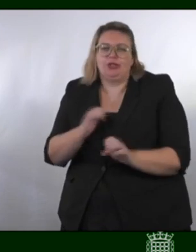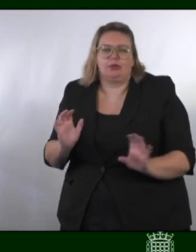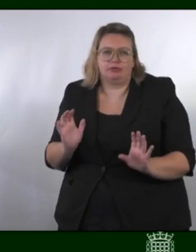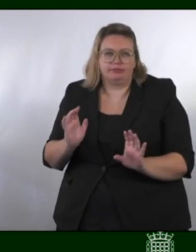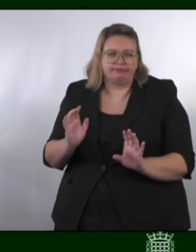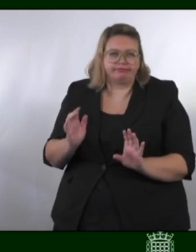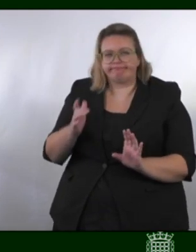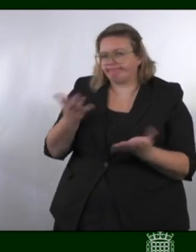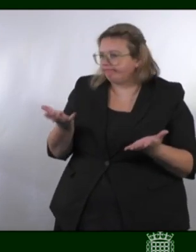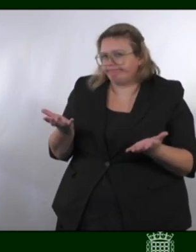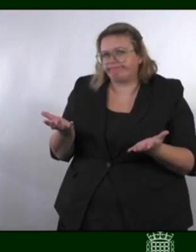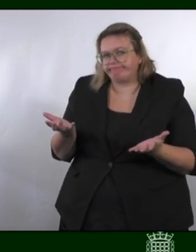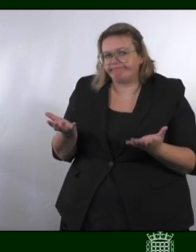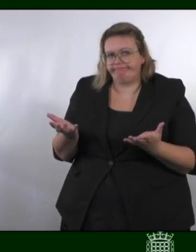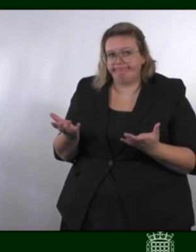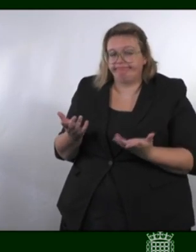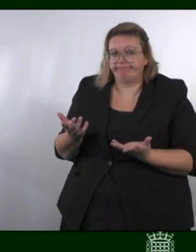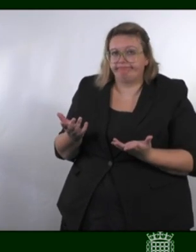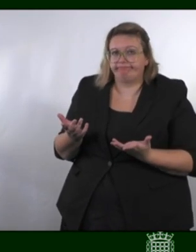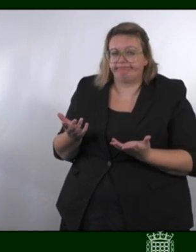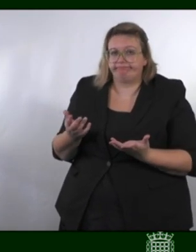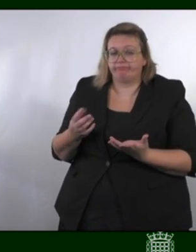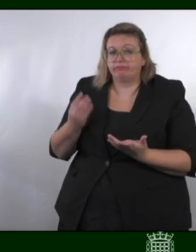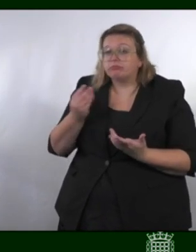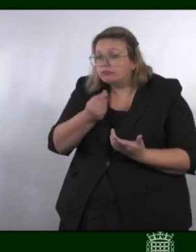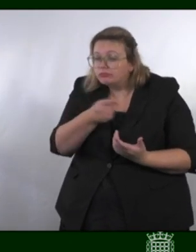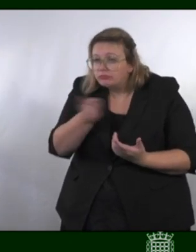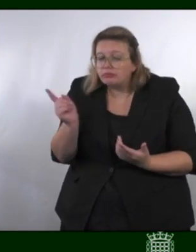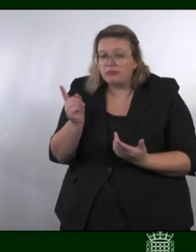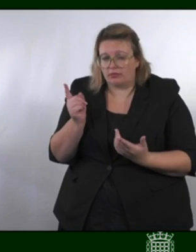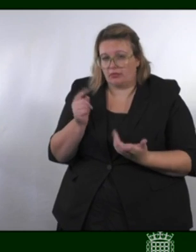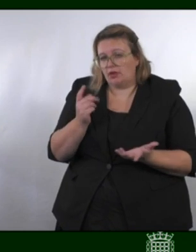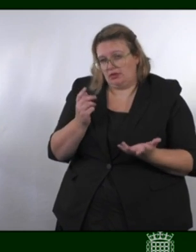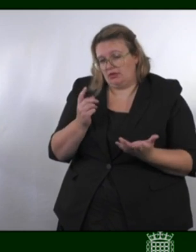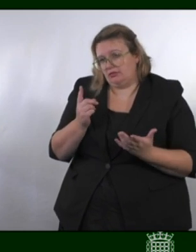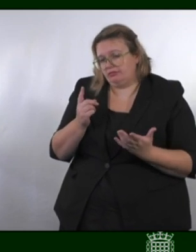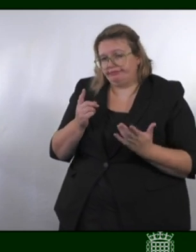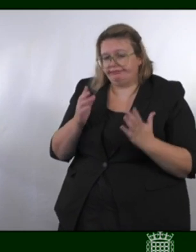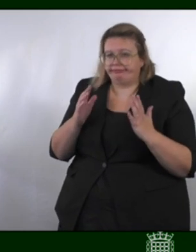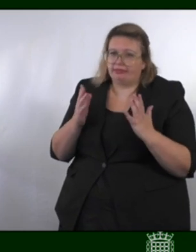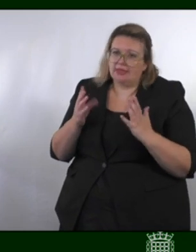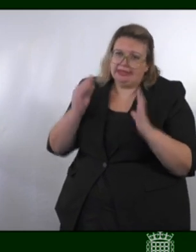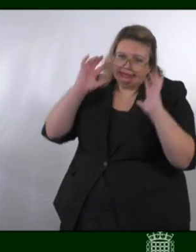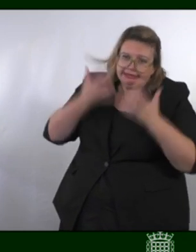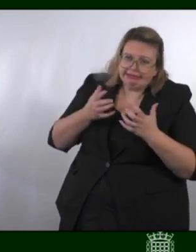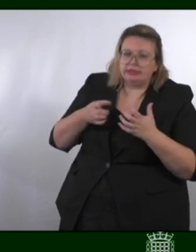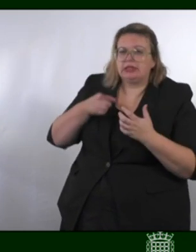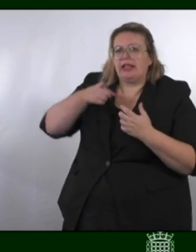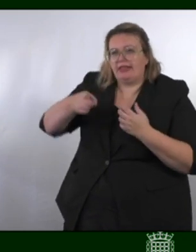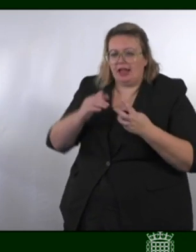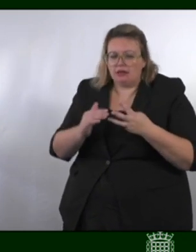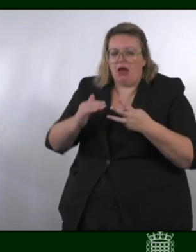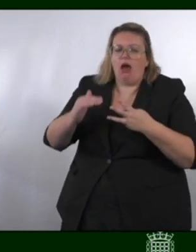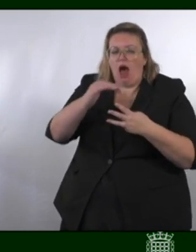that just the areas that go into high levels of concern are reviewed every 14 days,